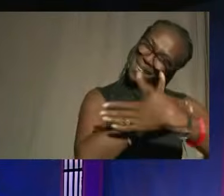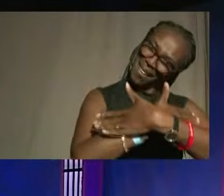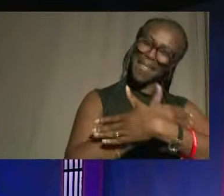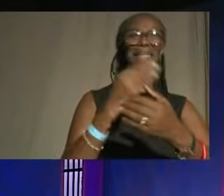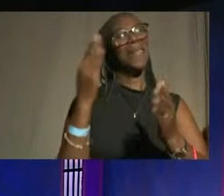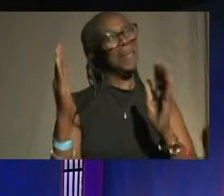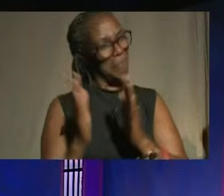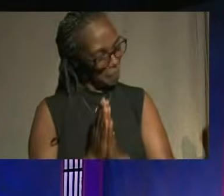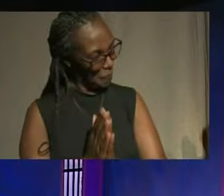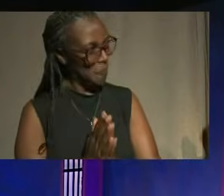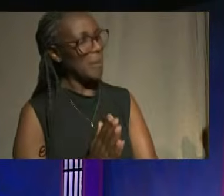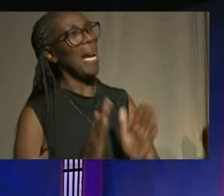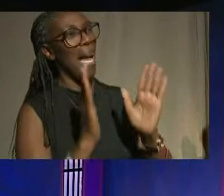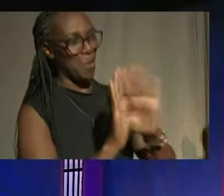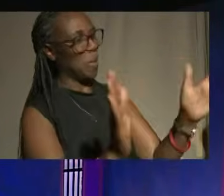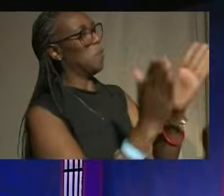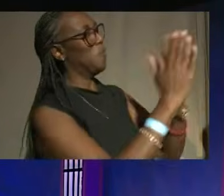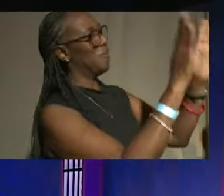All right.